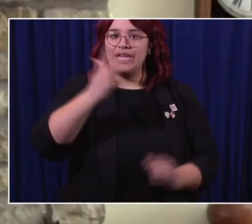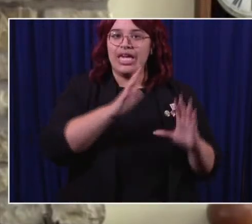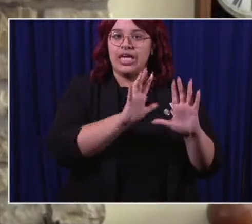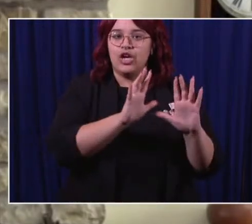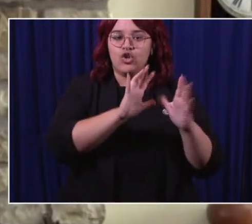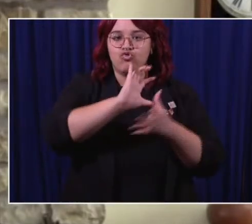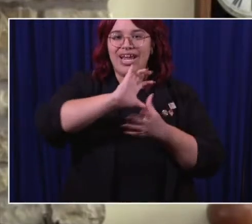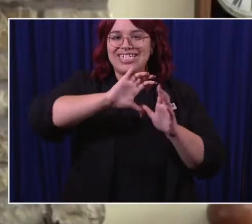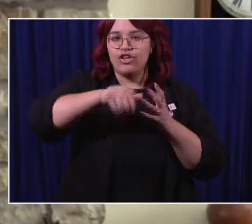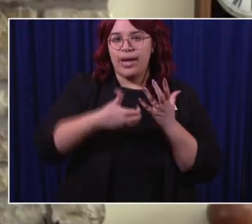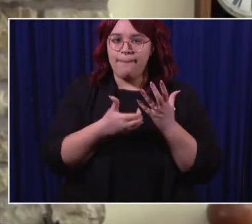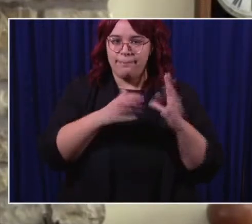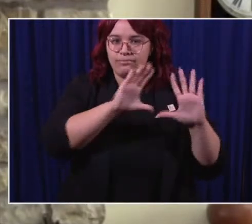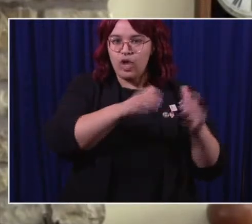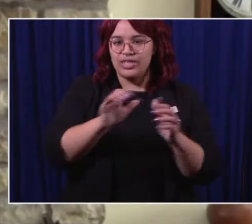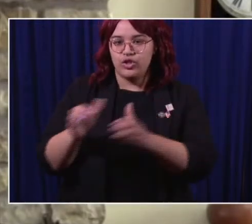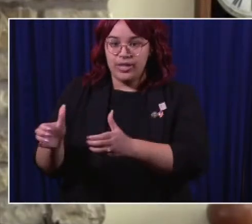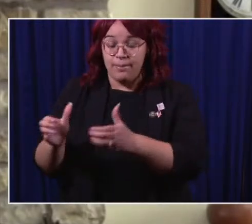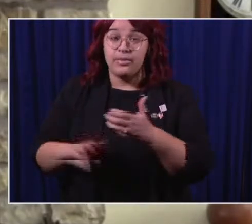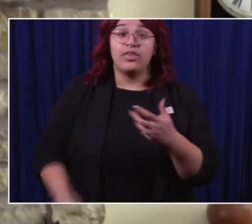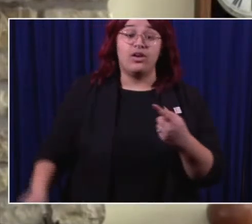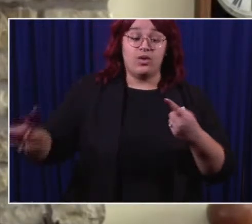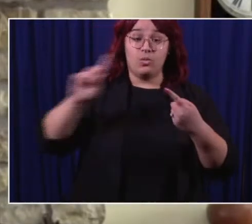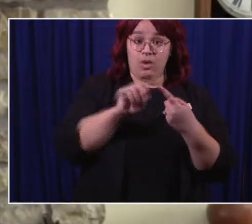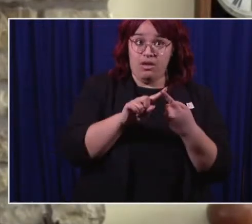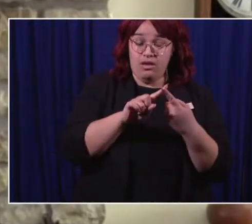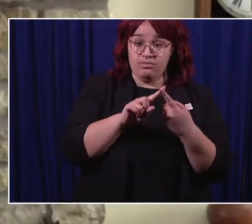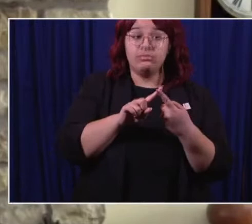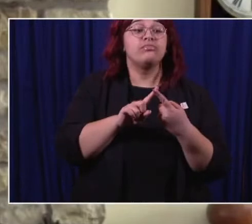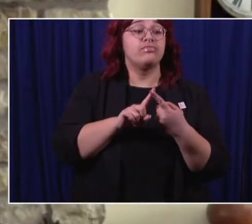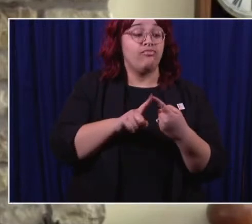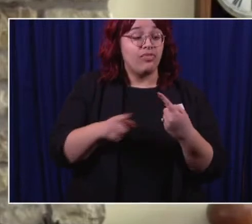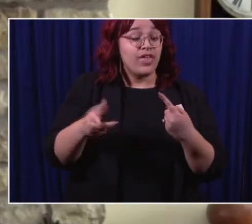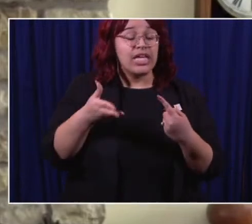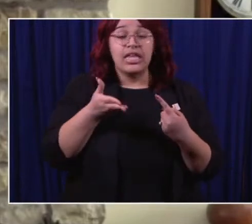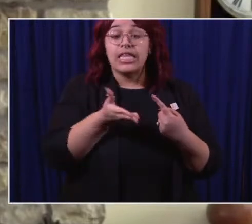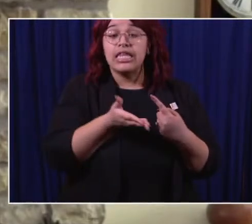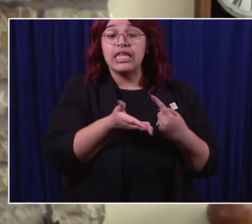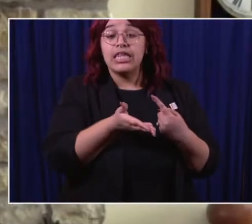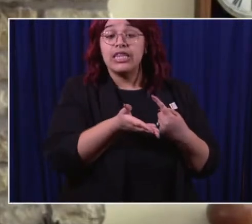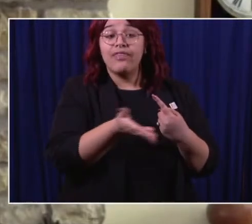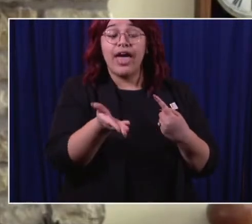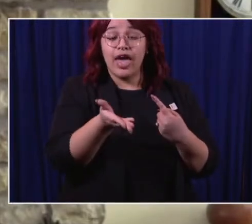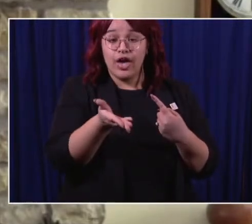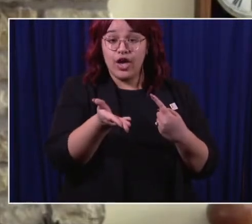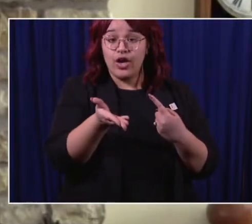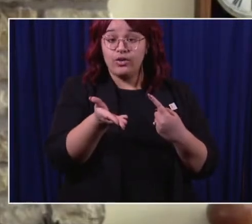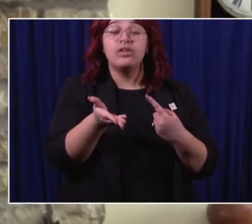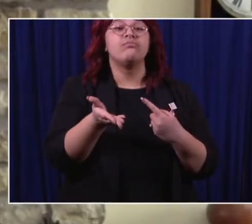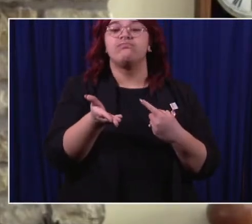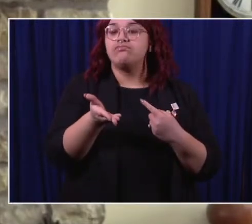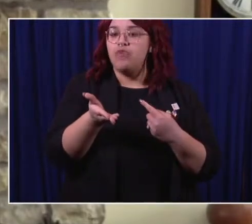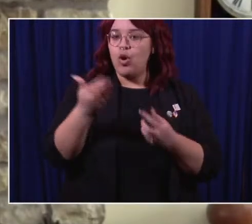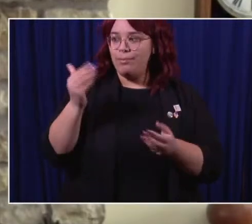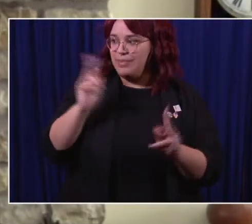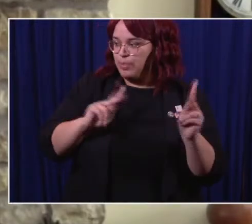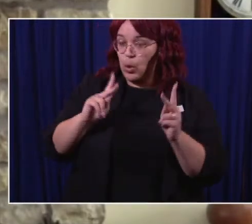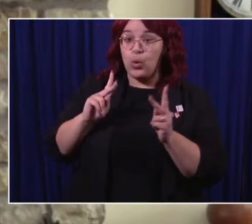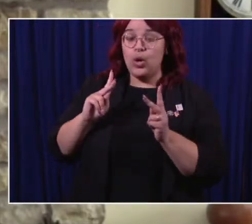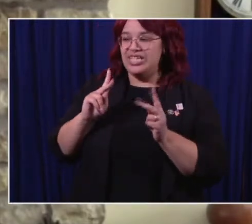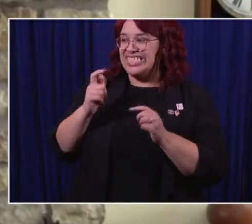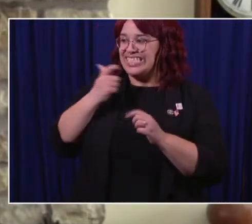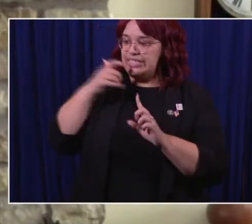visits. 1, there's been no new onset of COVID-19 cases in the last 14 days.